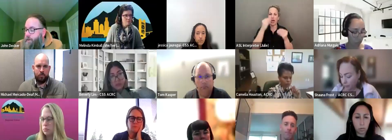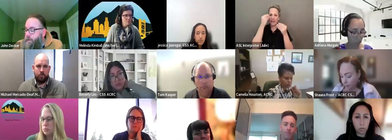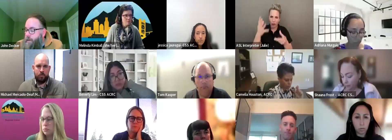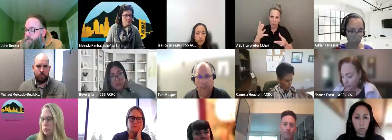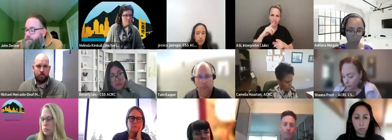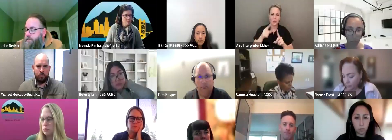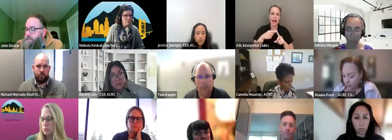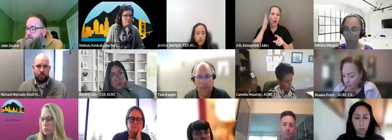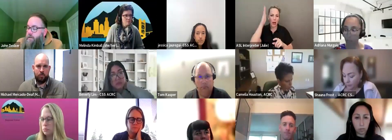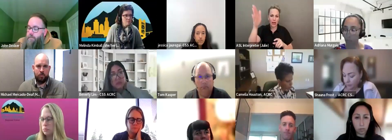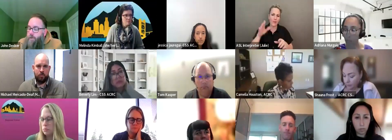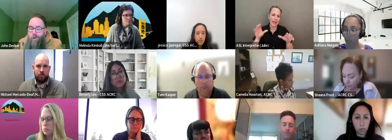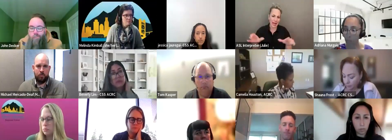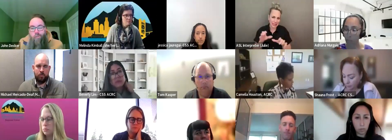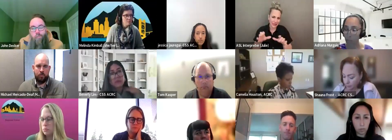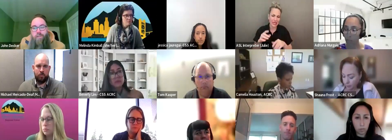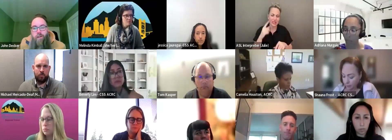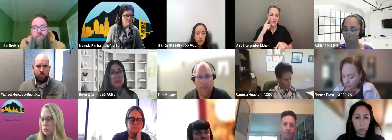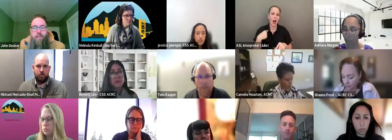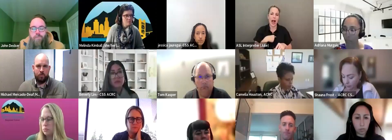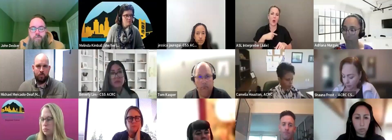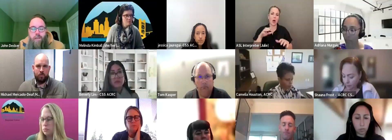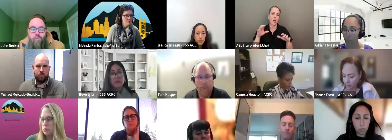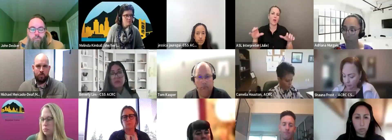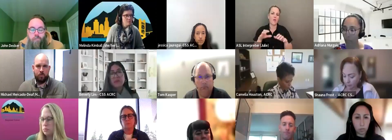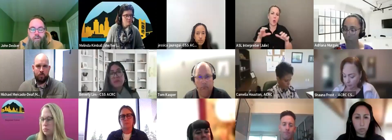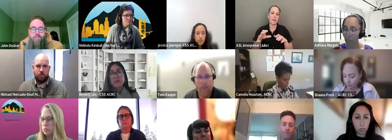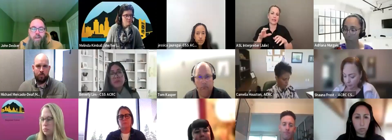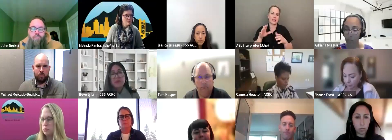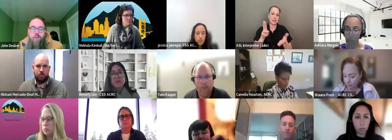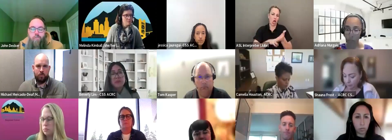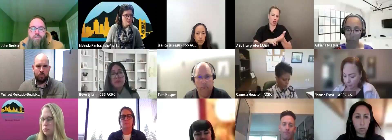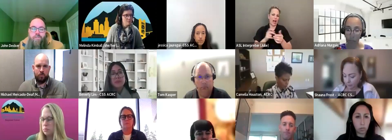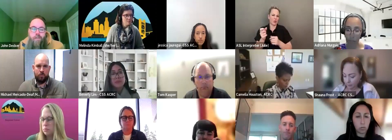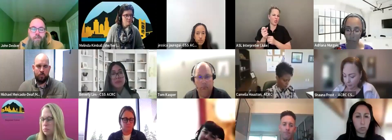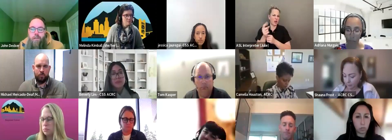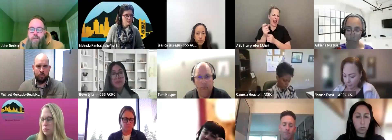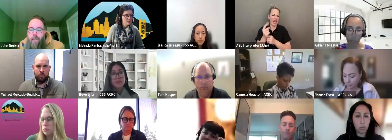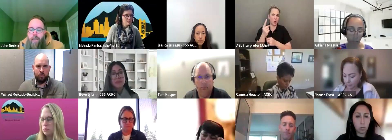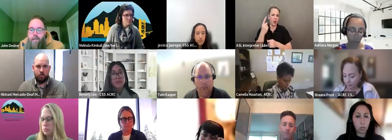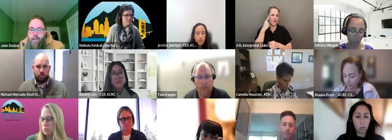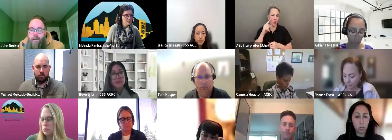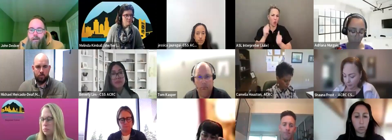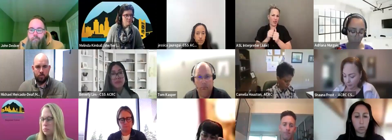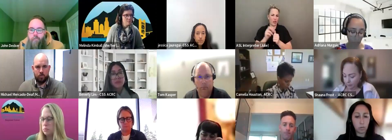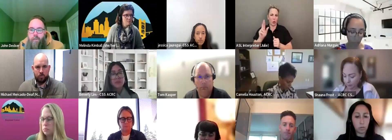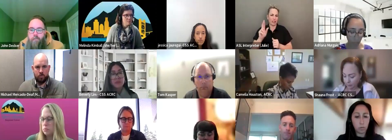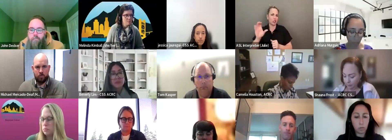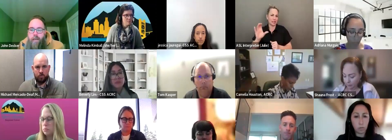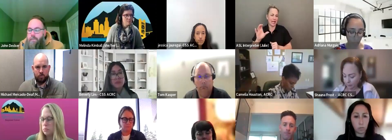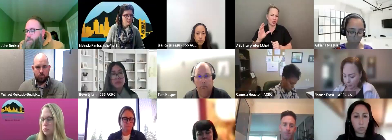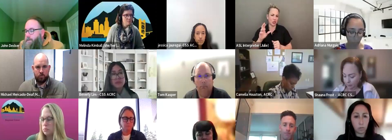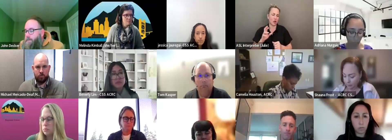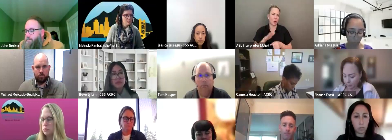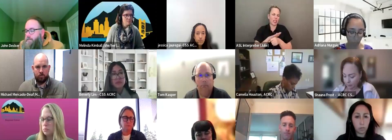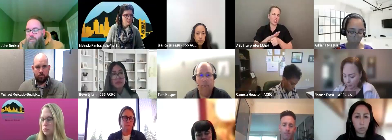information about upcoming activities for our performance contract. We do an annual performance contract with our regional center, and